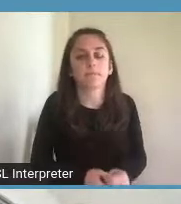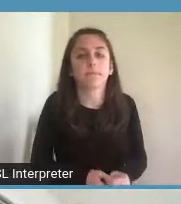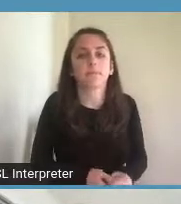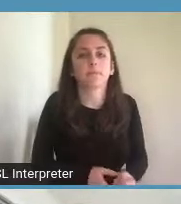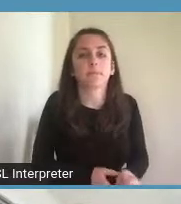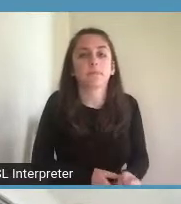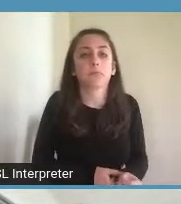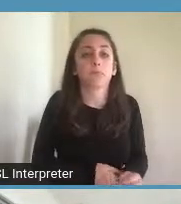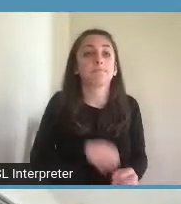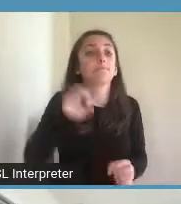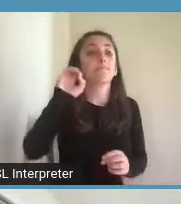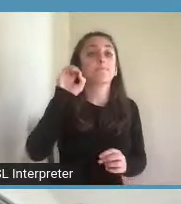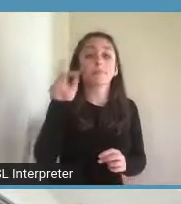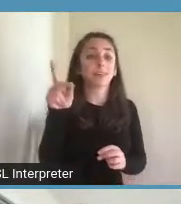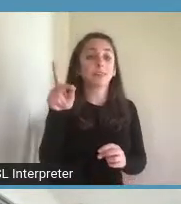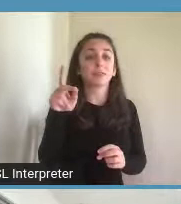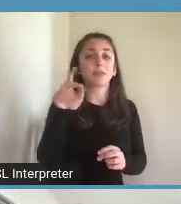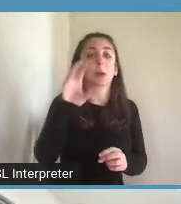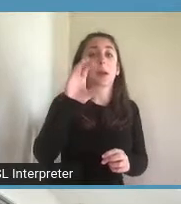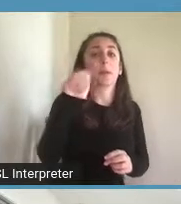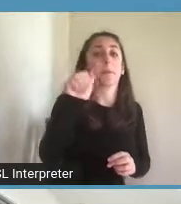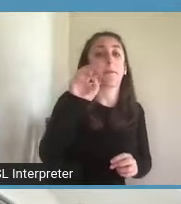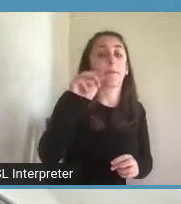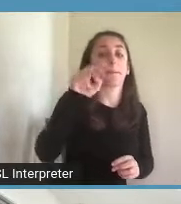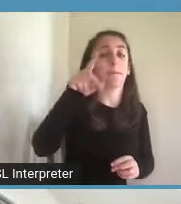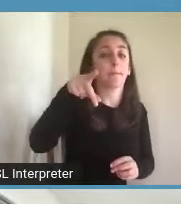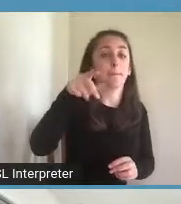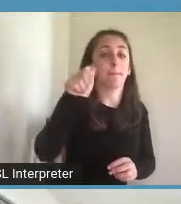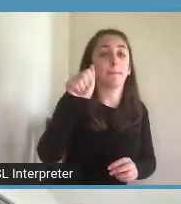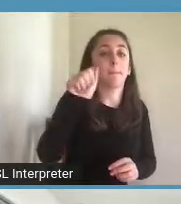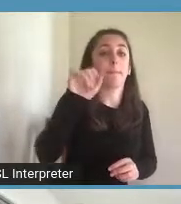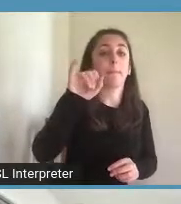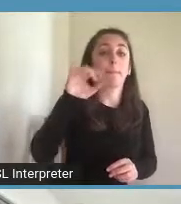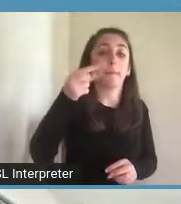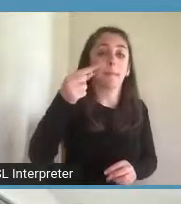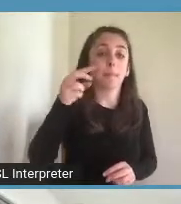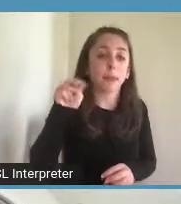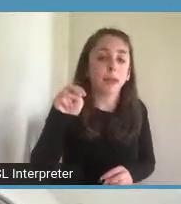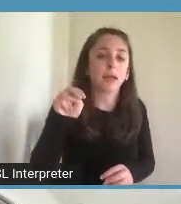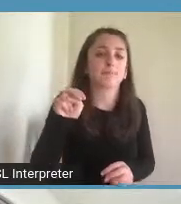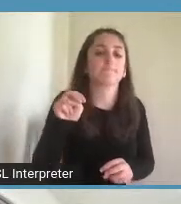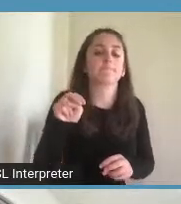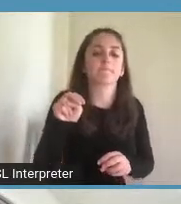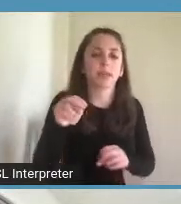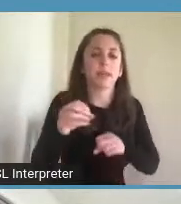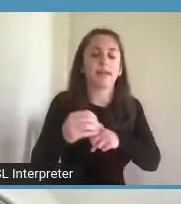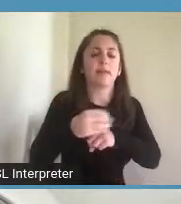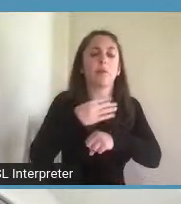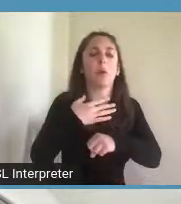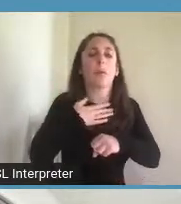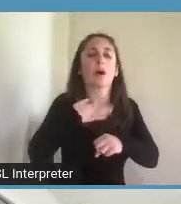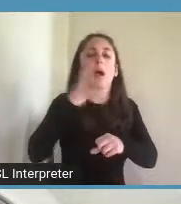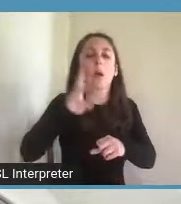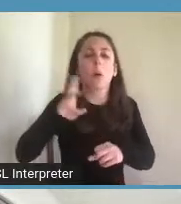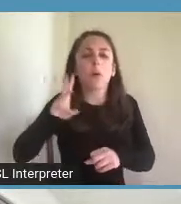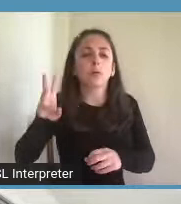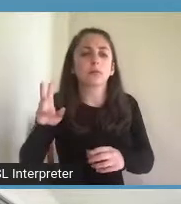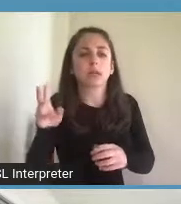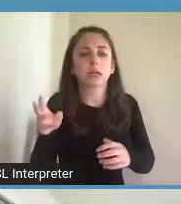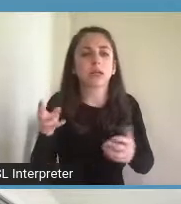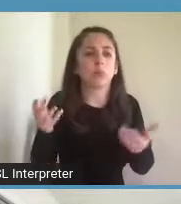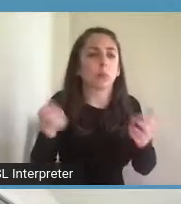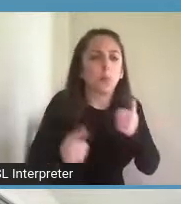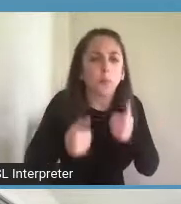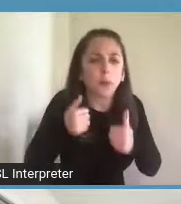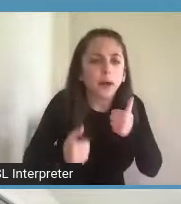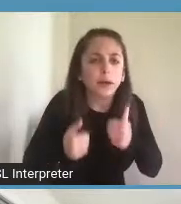Okay, which campaigns sent traffic to my website? So this is where UTM codes are super helpful. How to get to this in Google